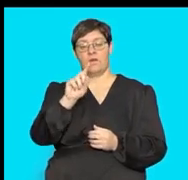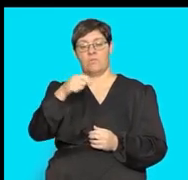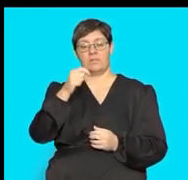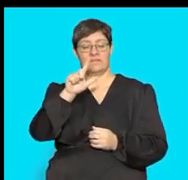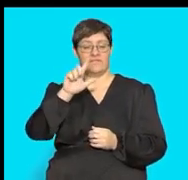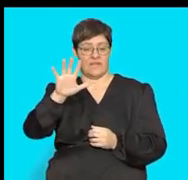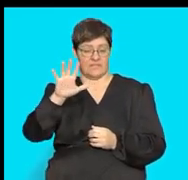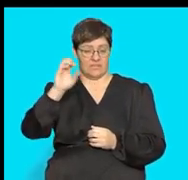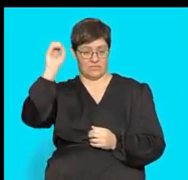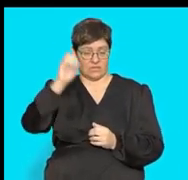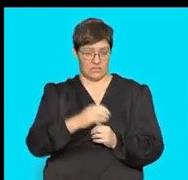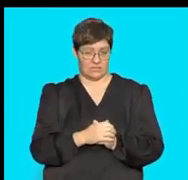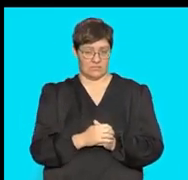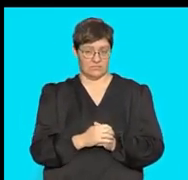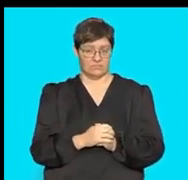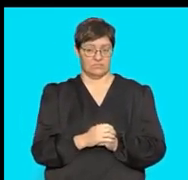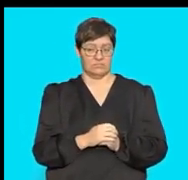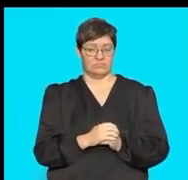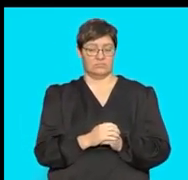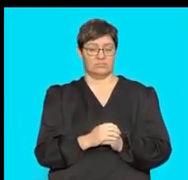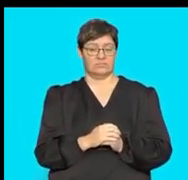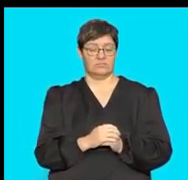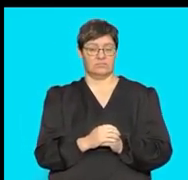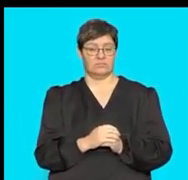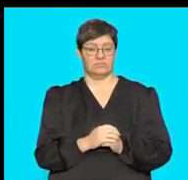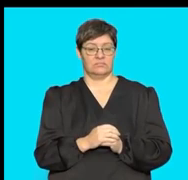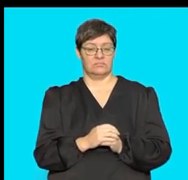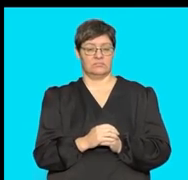Okay, so we find out that angle B is